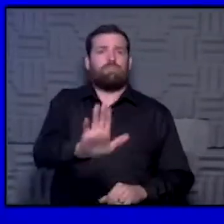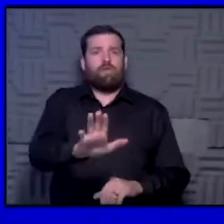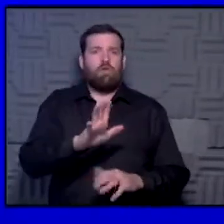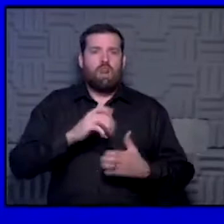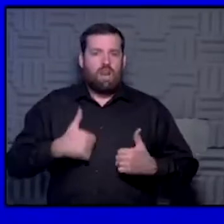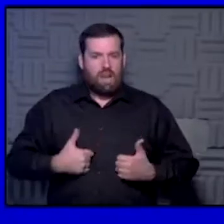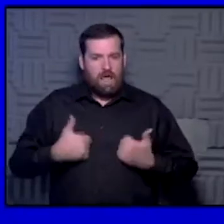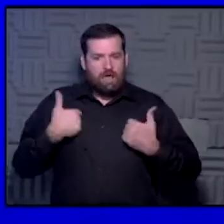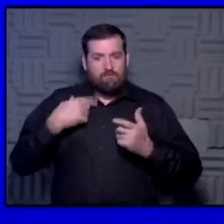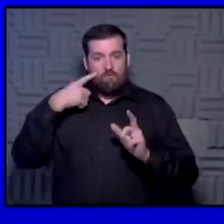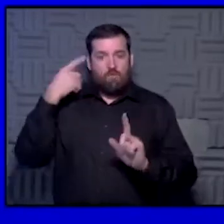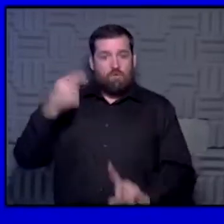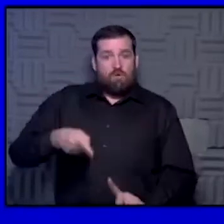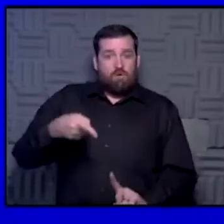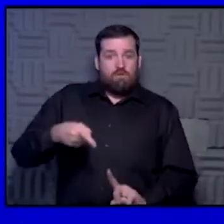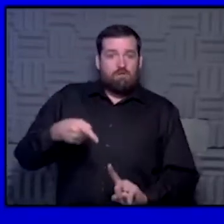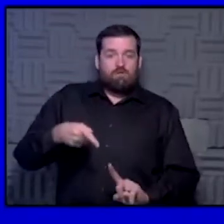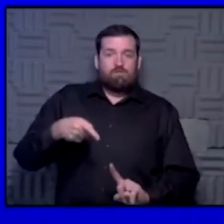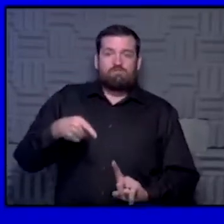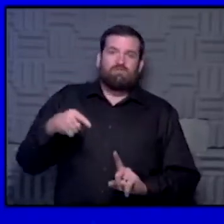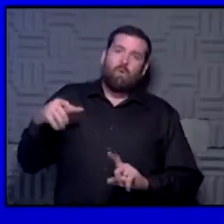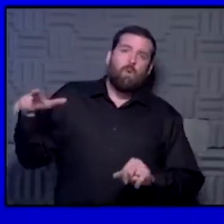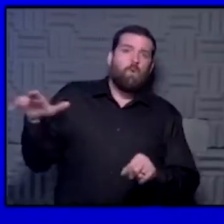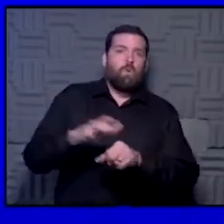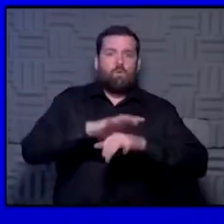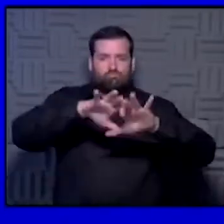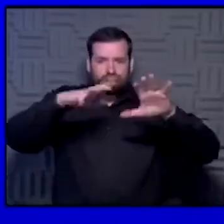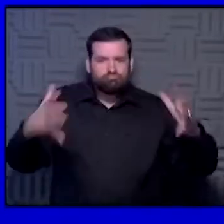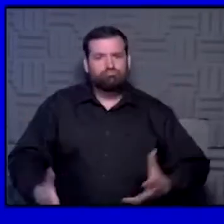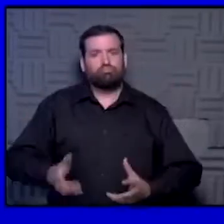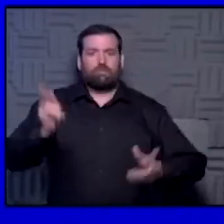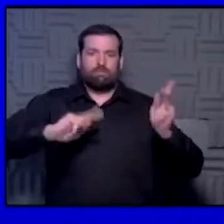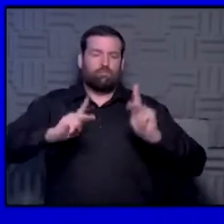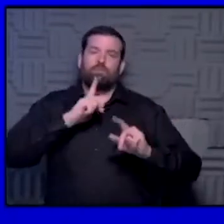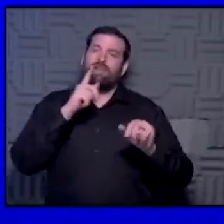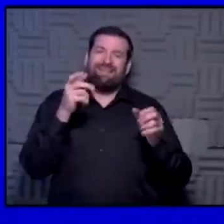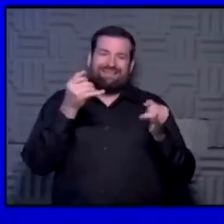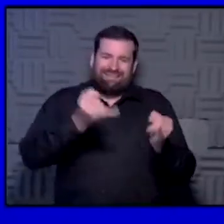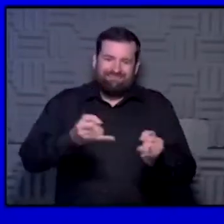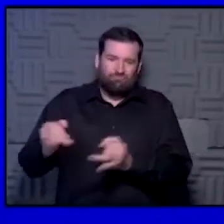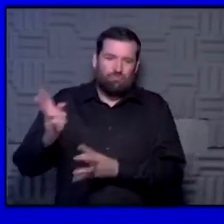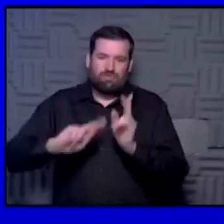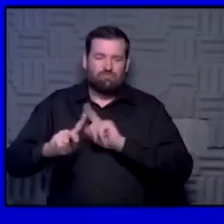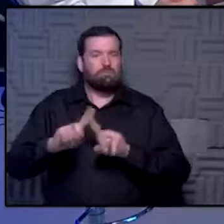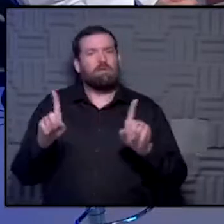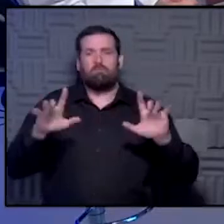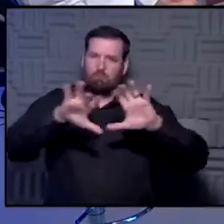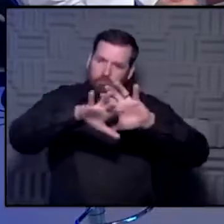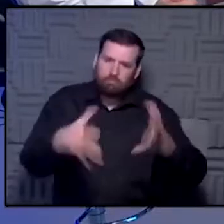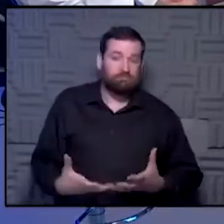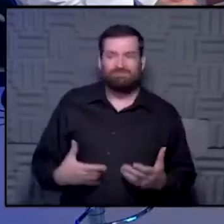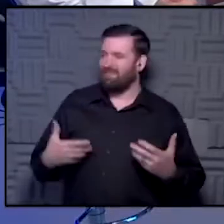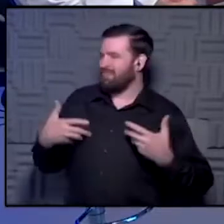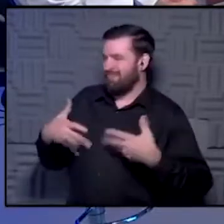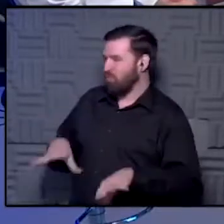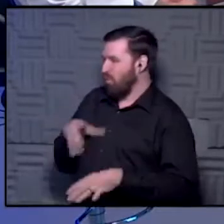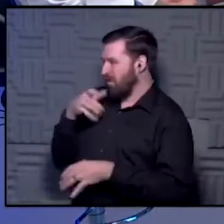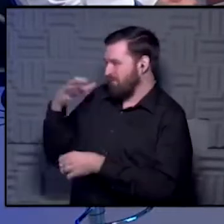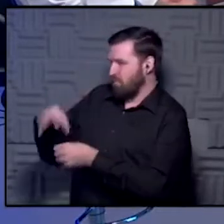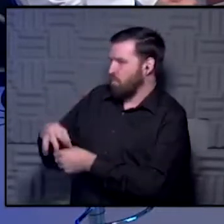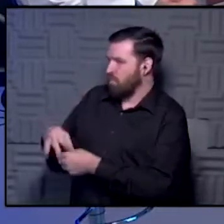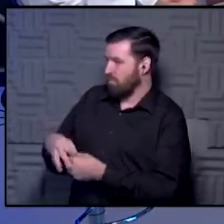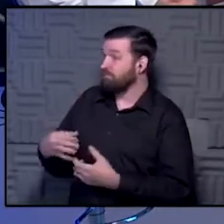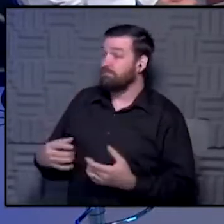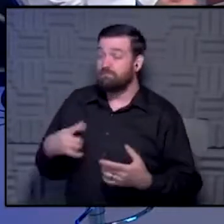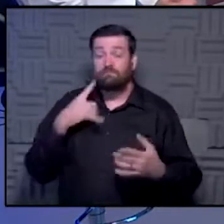the health of the whole American public, not just individuals, but the whole population of America. Yeah, and they're not trying to win a vote. No. Hey, you know